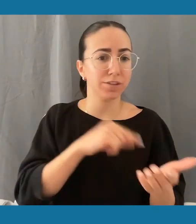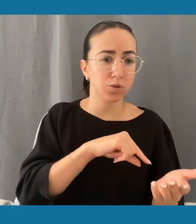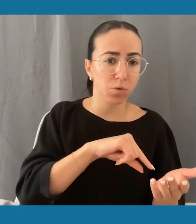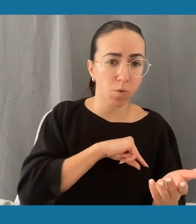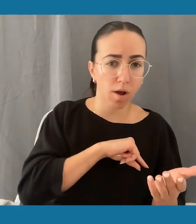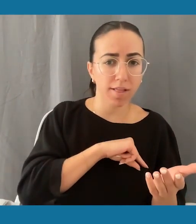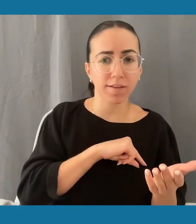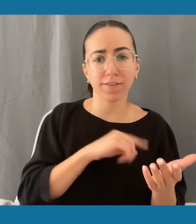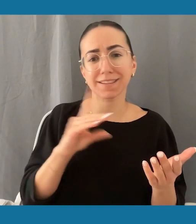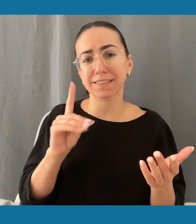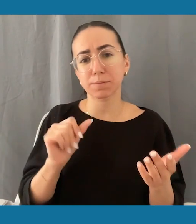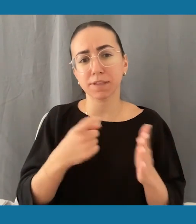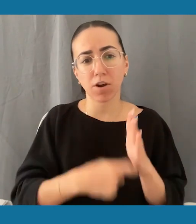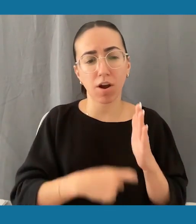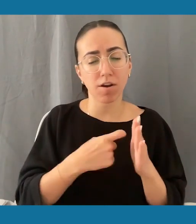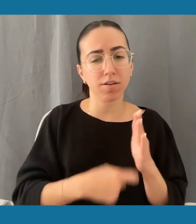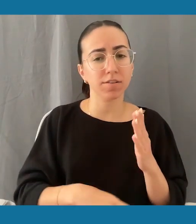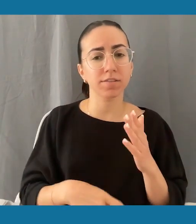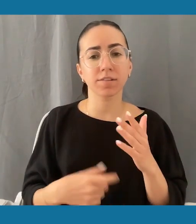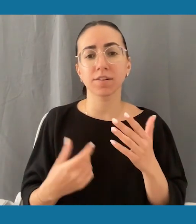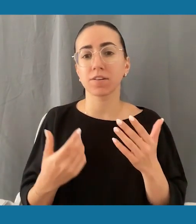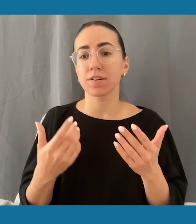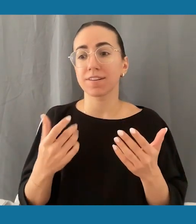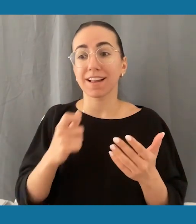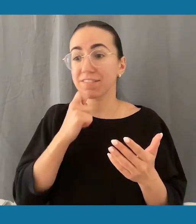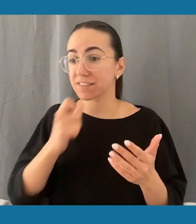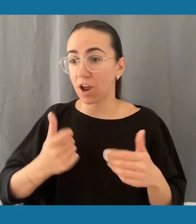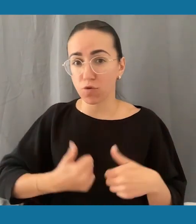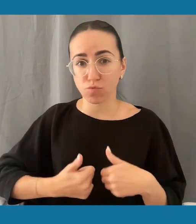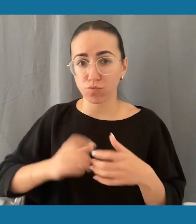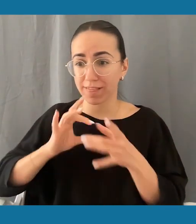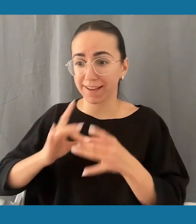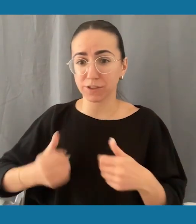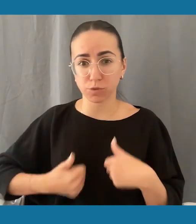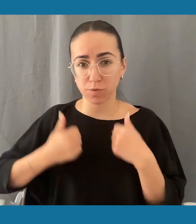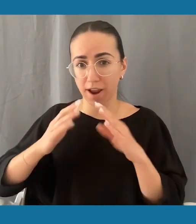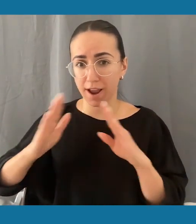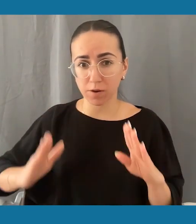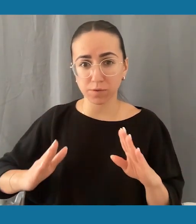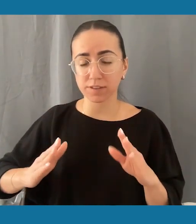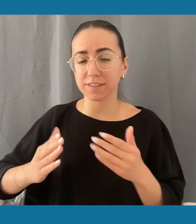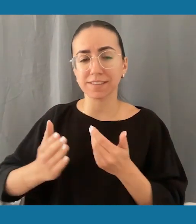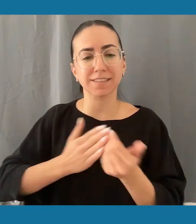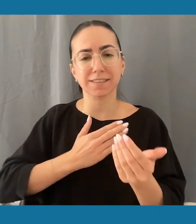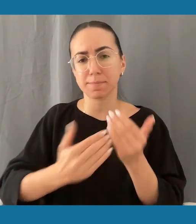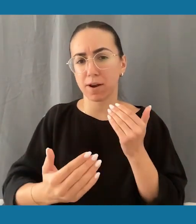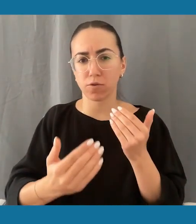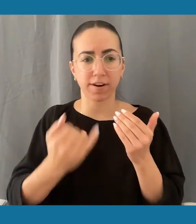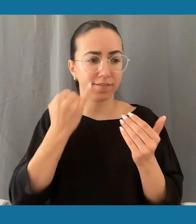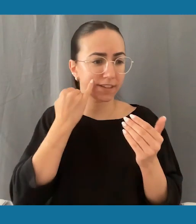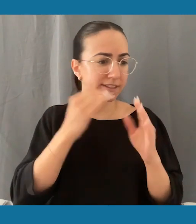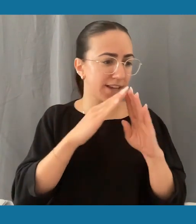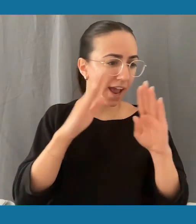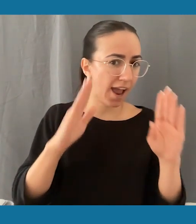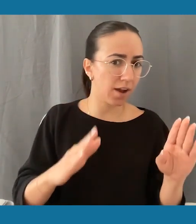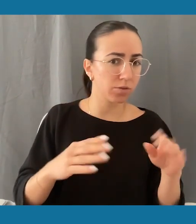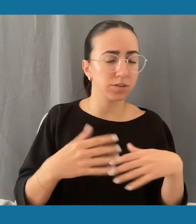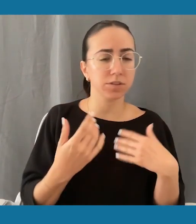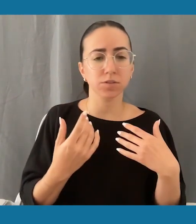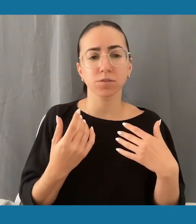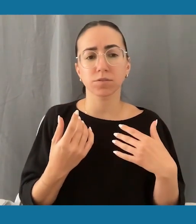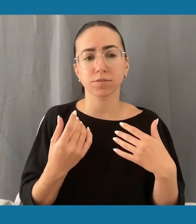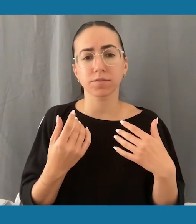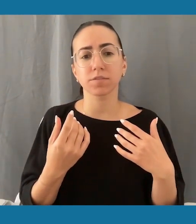to housing. It doesn't matter whether the distribution is made for a housing expense. And it doesn't even matter whether the distribution is made